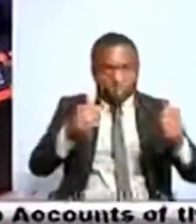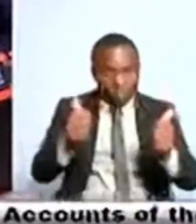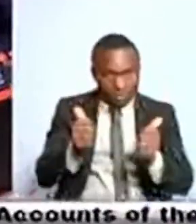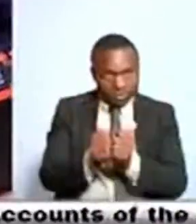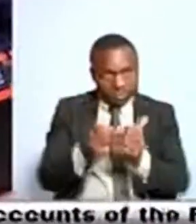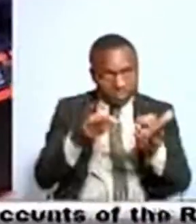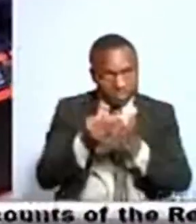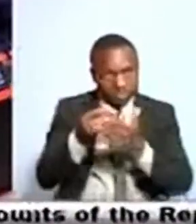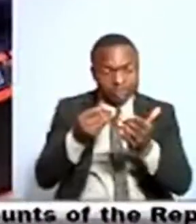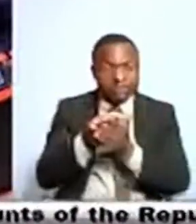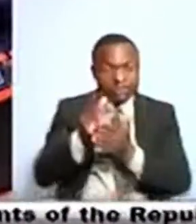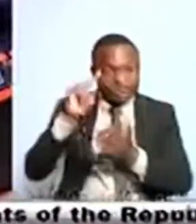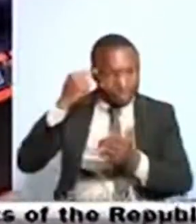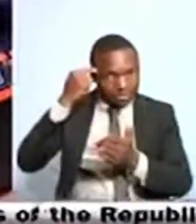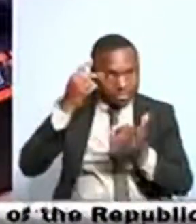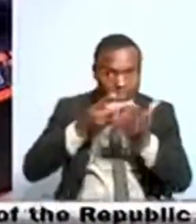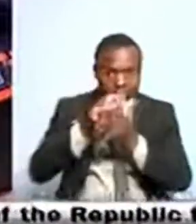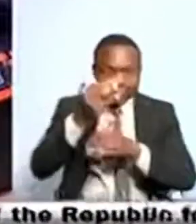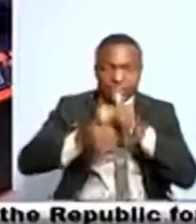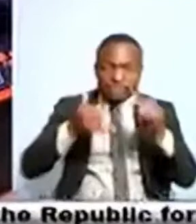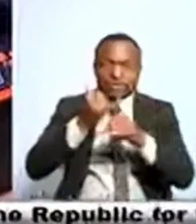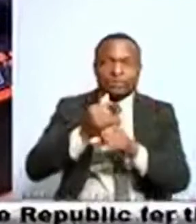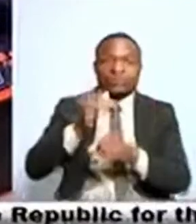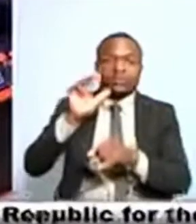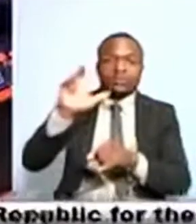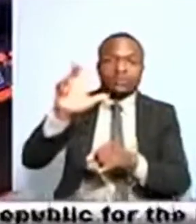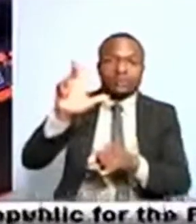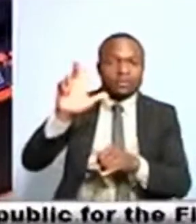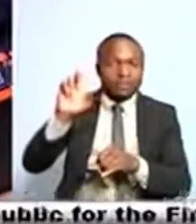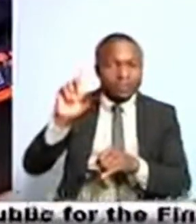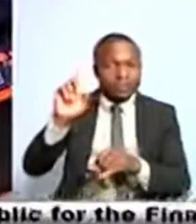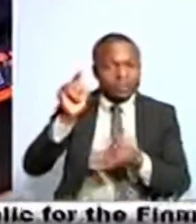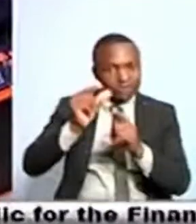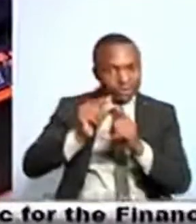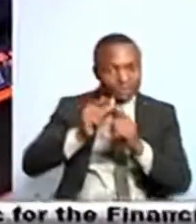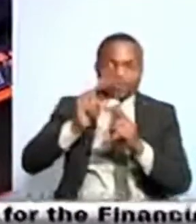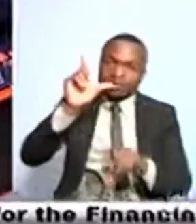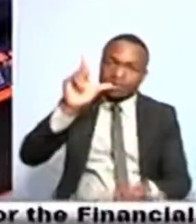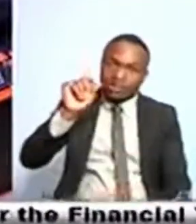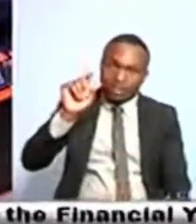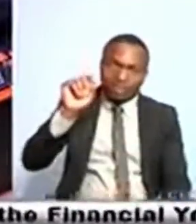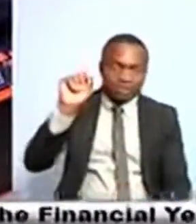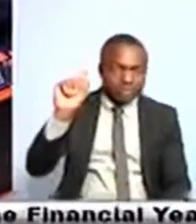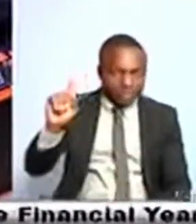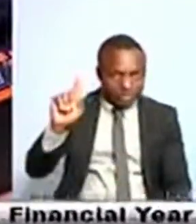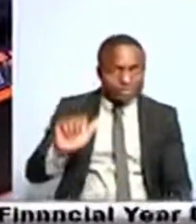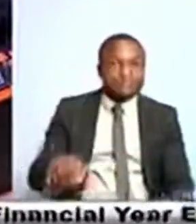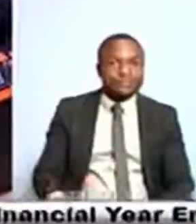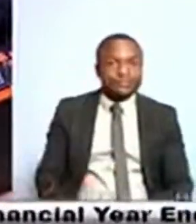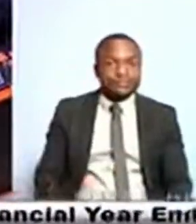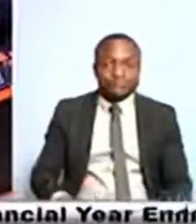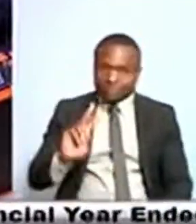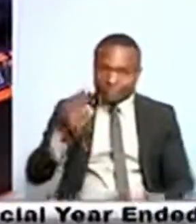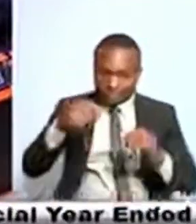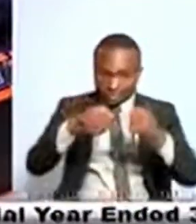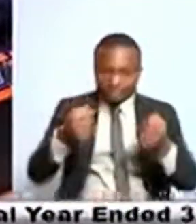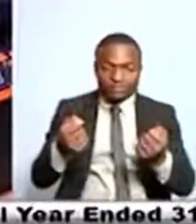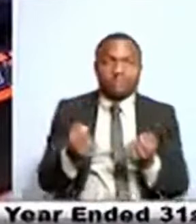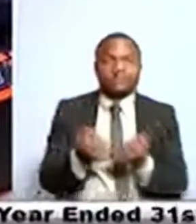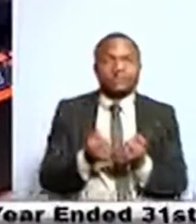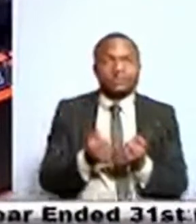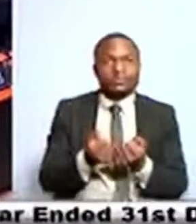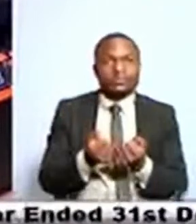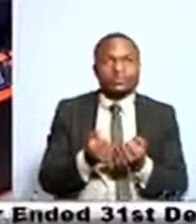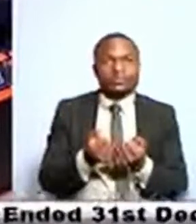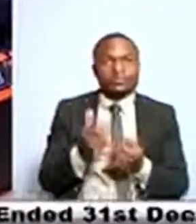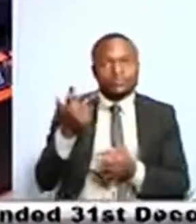accounts of the Republic for the financial year ended 31st December 2021. For the second session